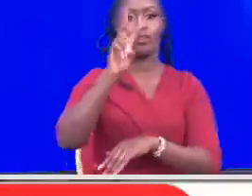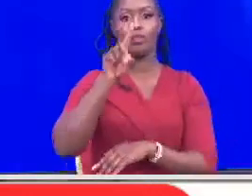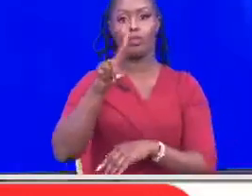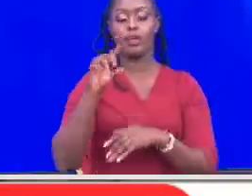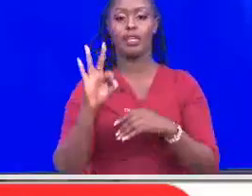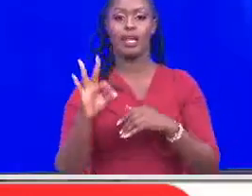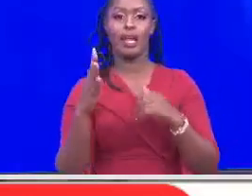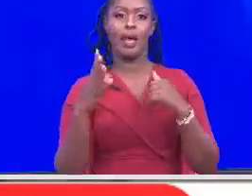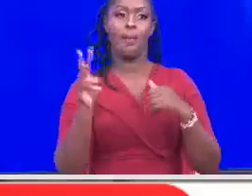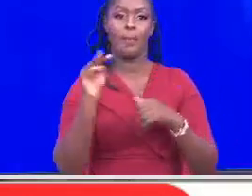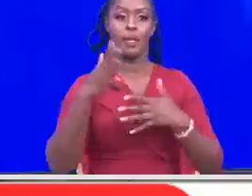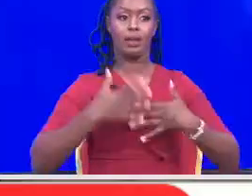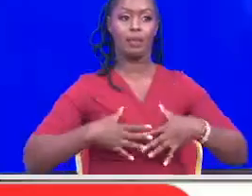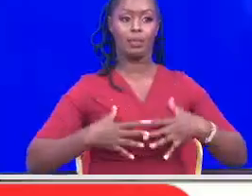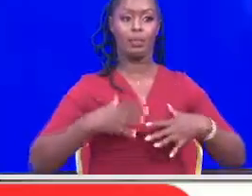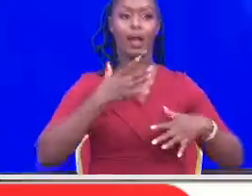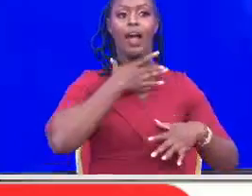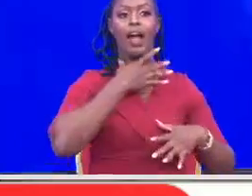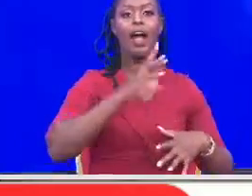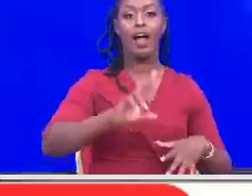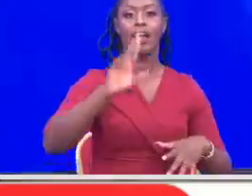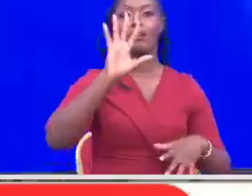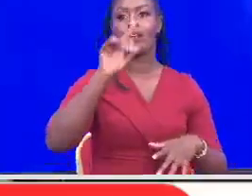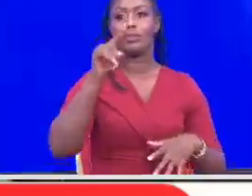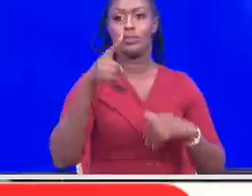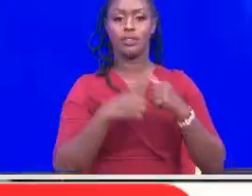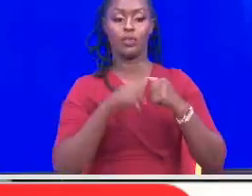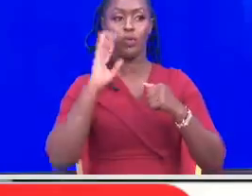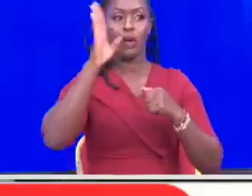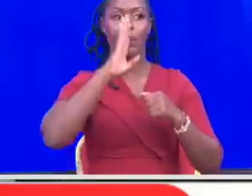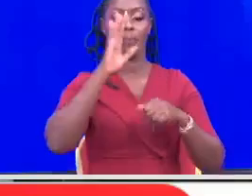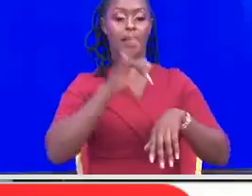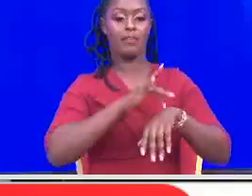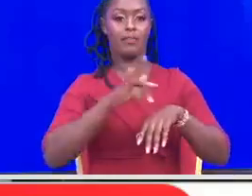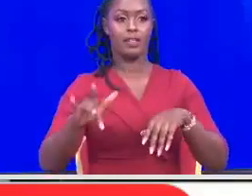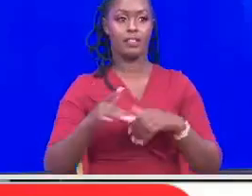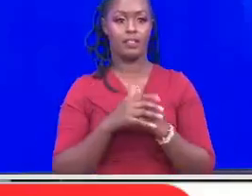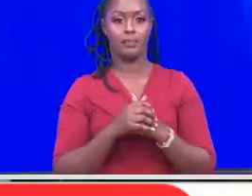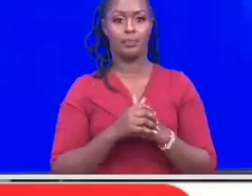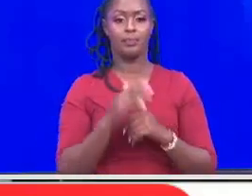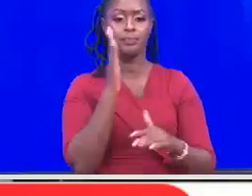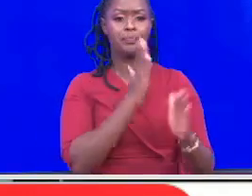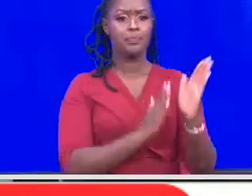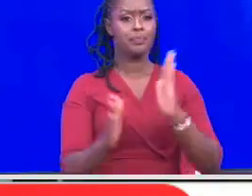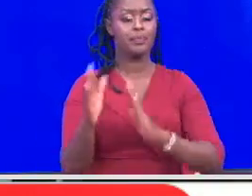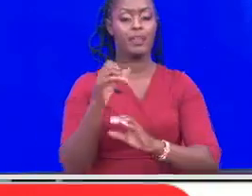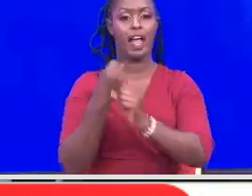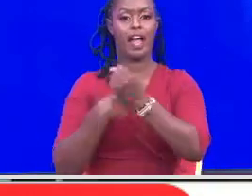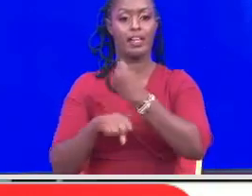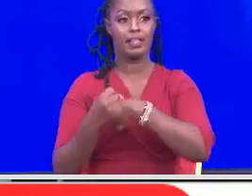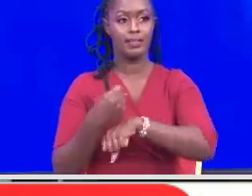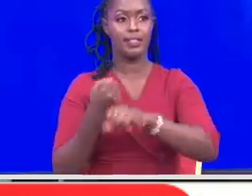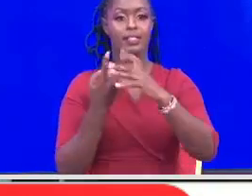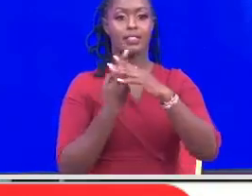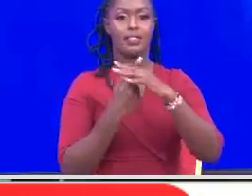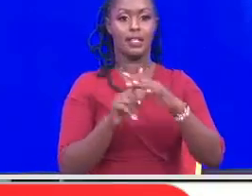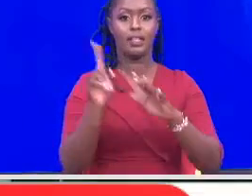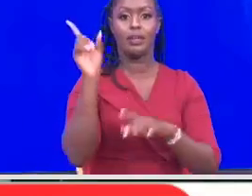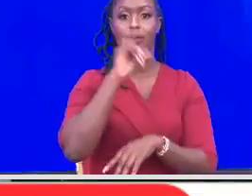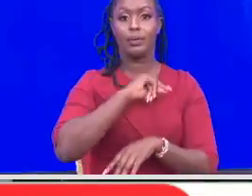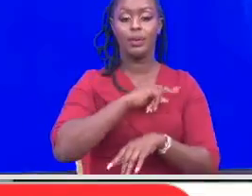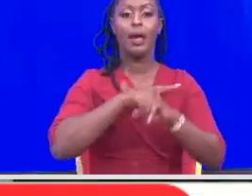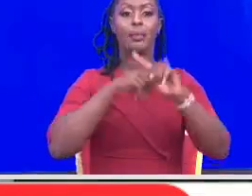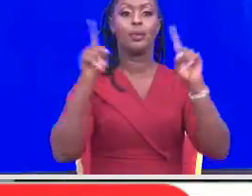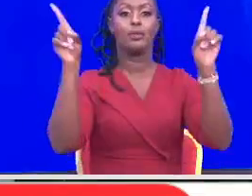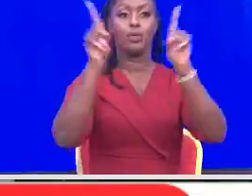and 5.6 livestock will be affected by the heavy rains. Preparedness activities have begun, but should